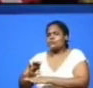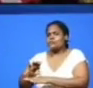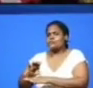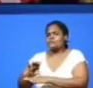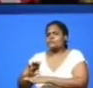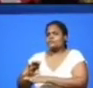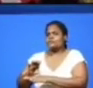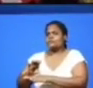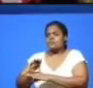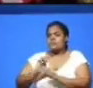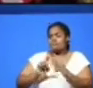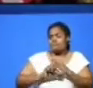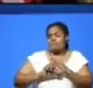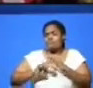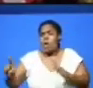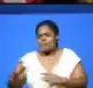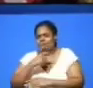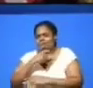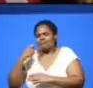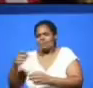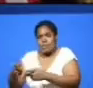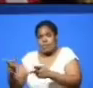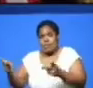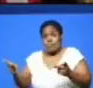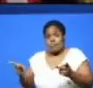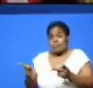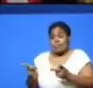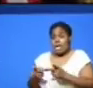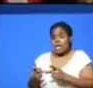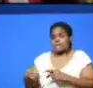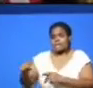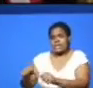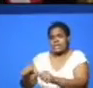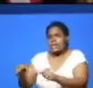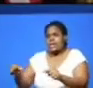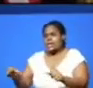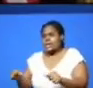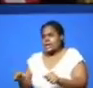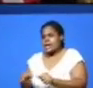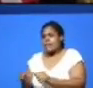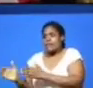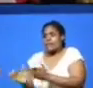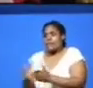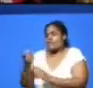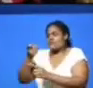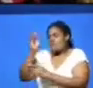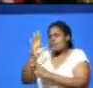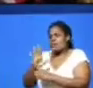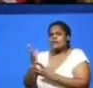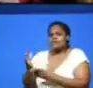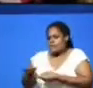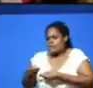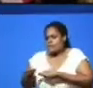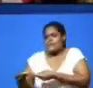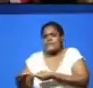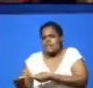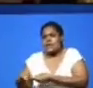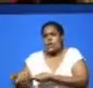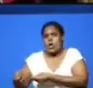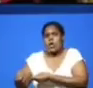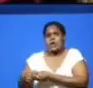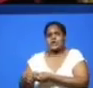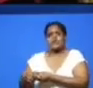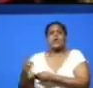the wilderness, where she hath a place prepared of God, that they should feed her there